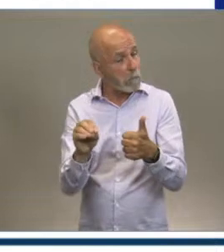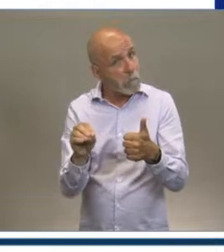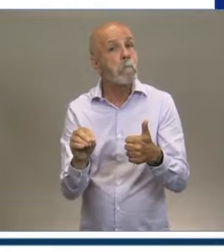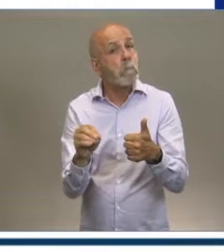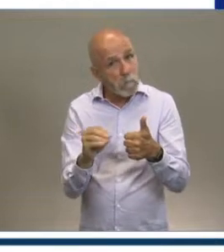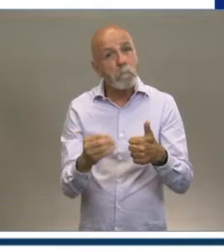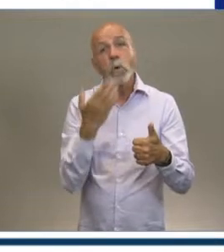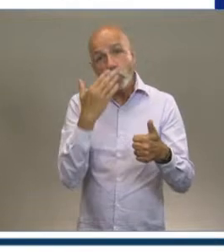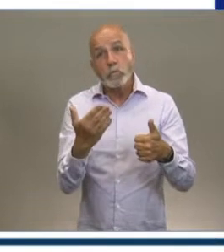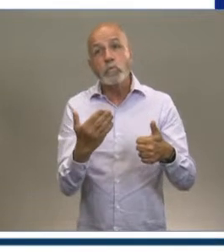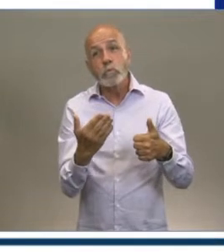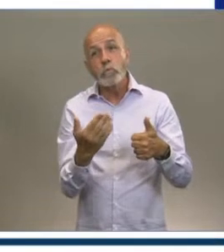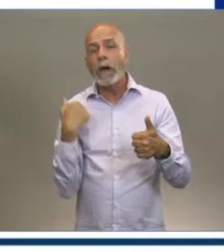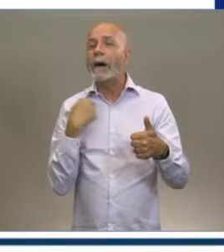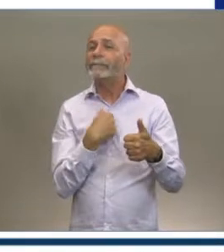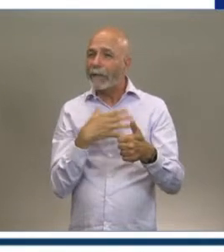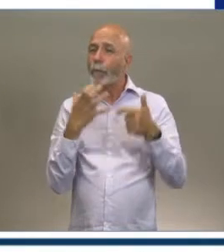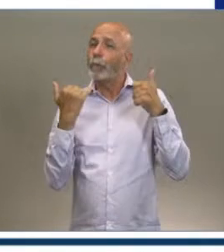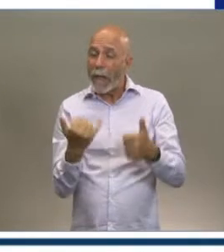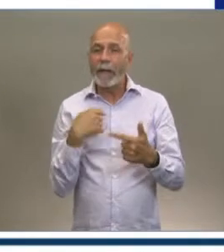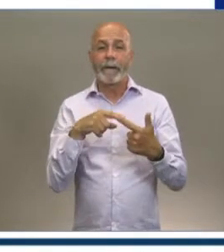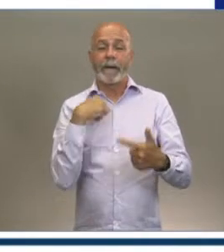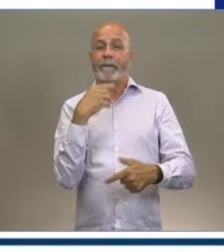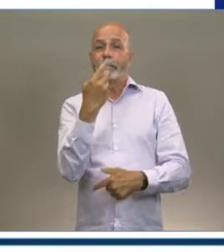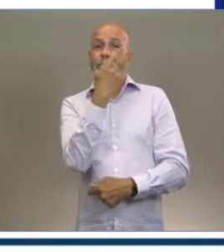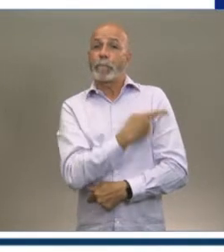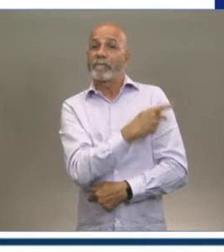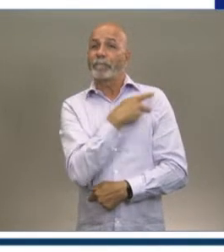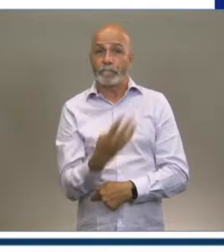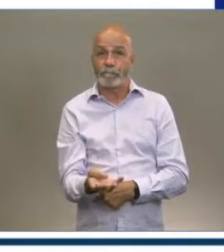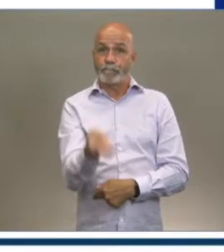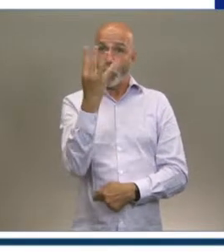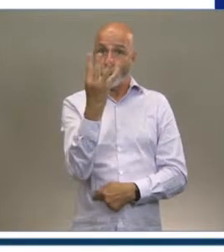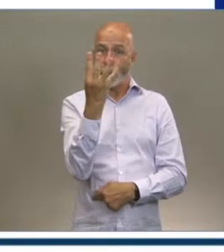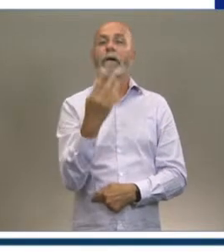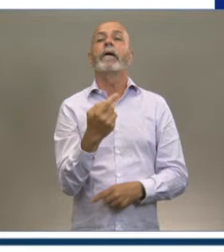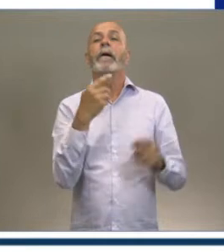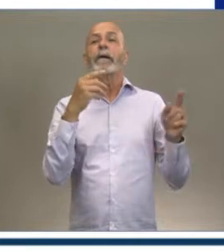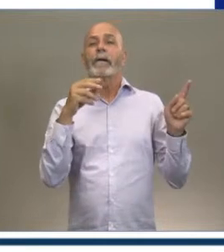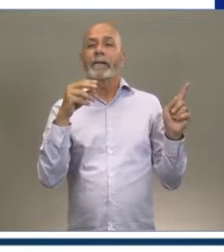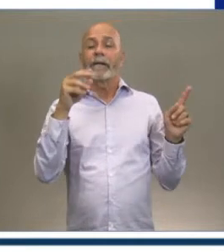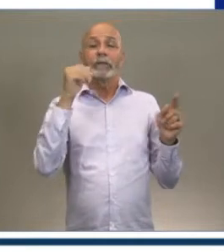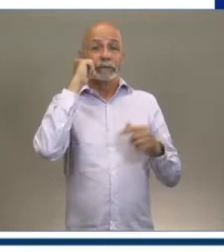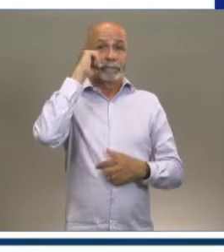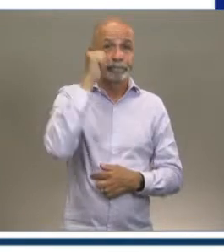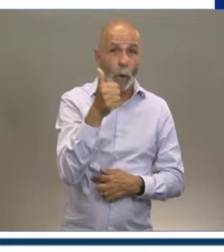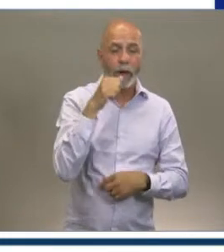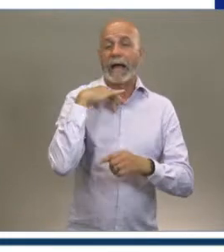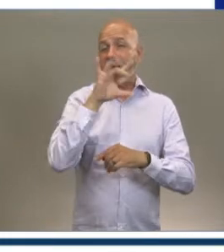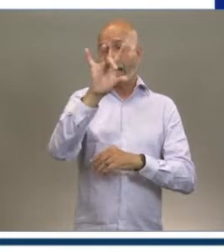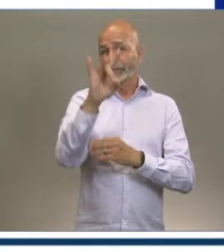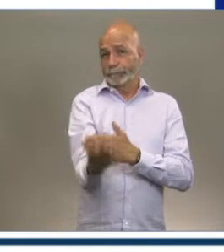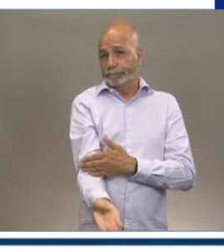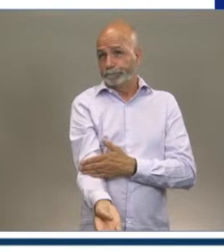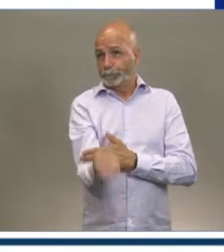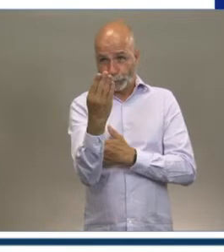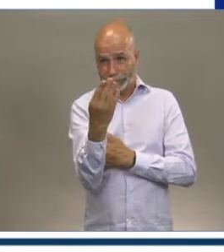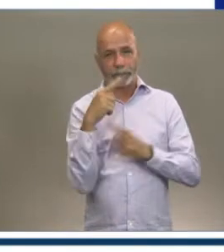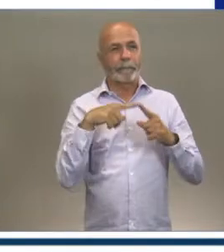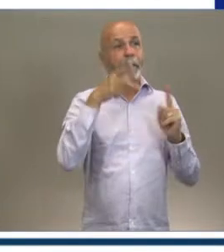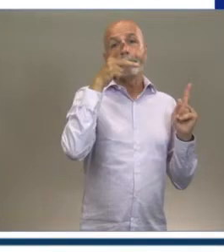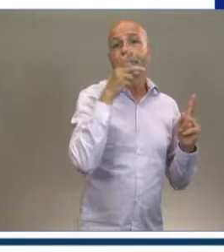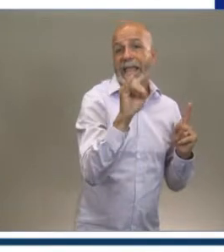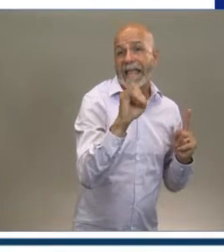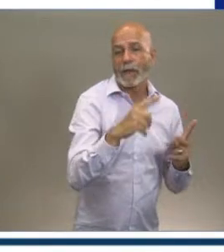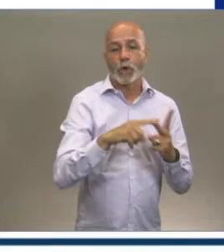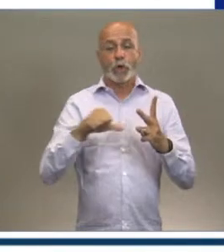our Atlantic neighbours. Effective tomorrow at 8 a.m., anyone from PEI or Newfoundland and Labrador can come into Nova Scotia